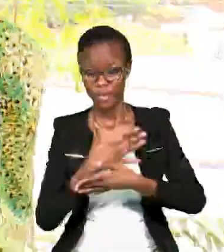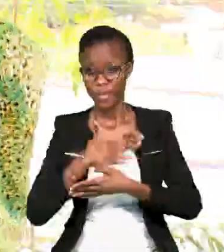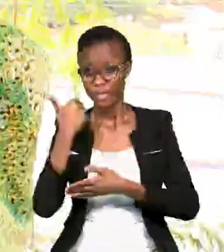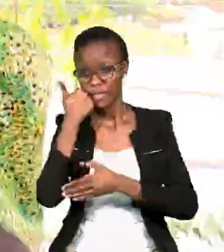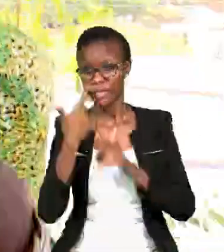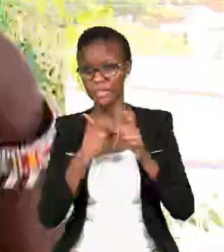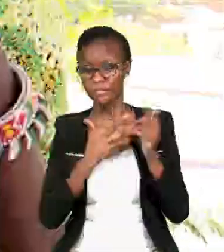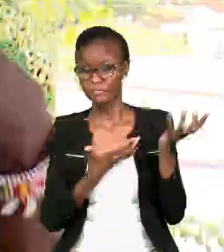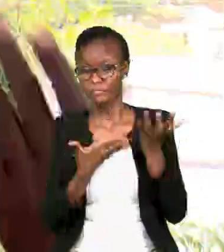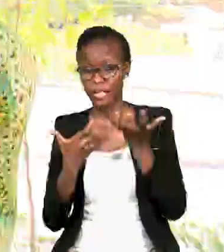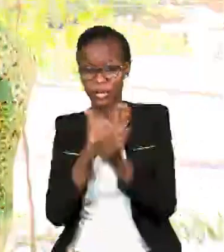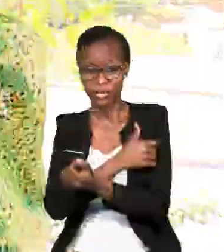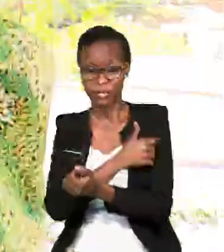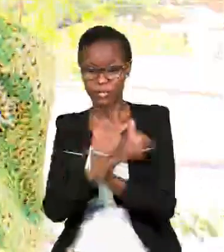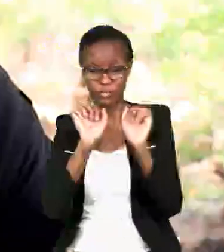kumpeleka hospitalini.